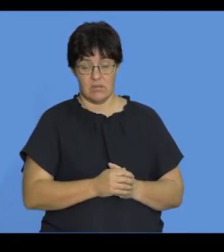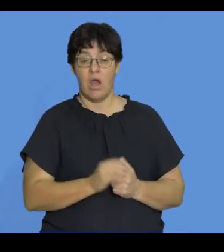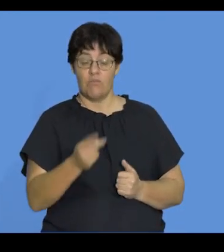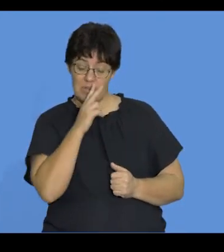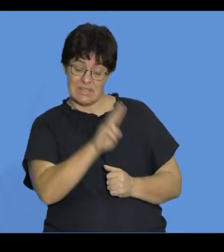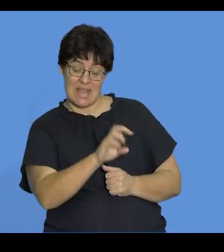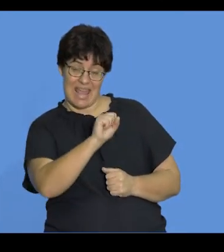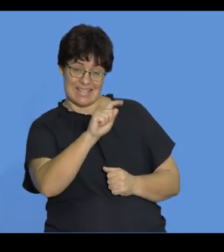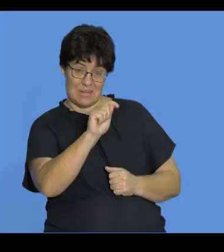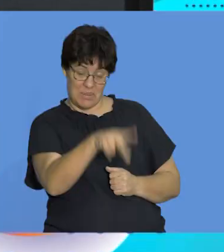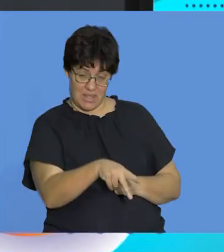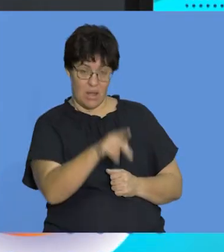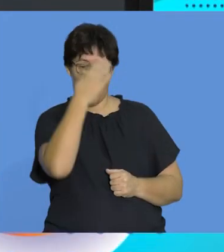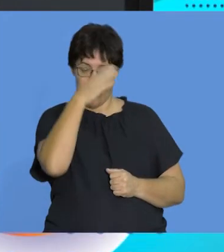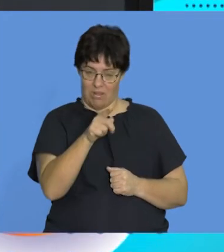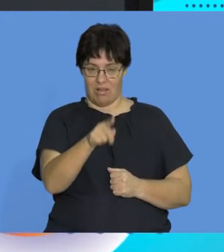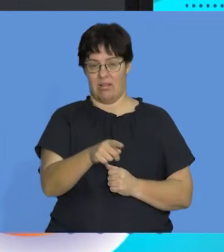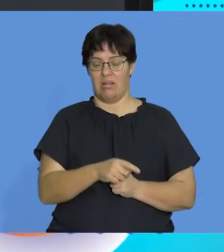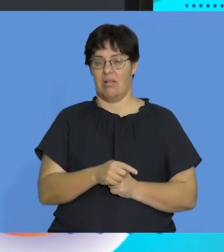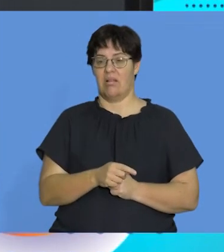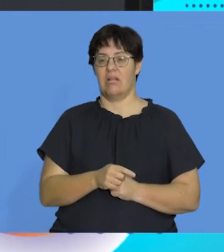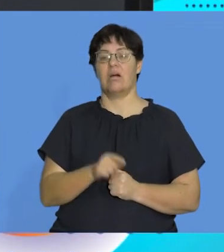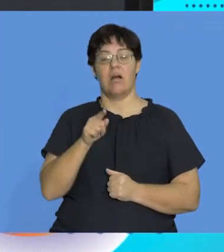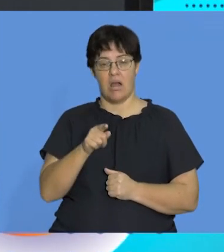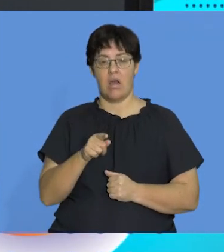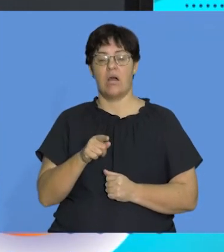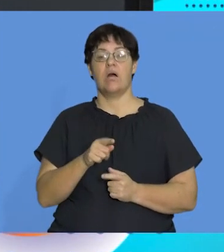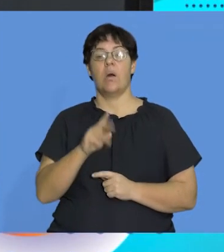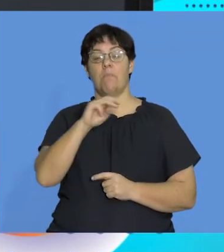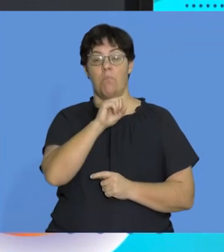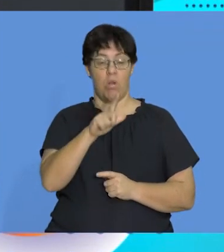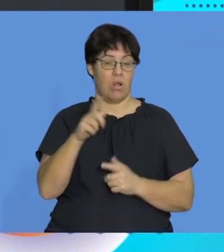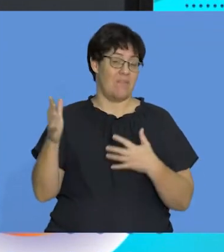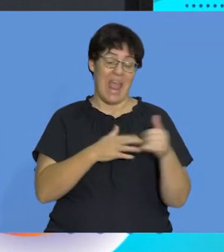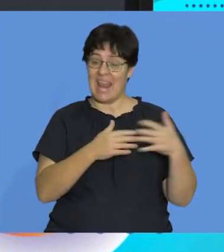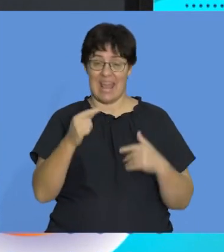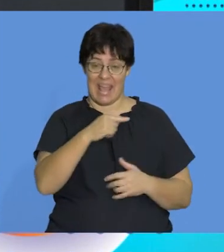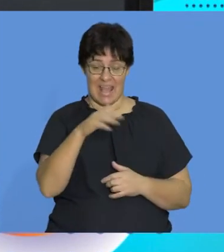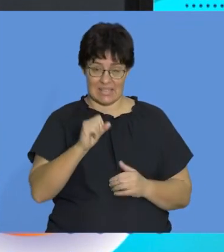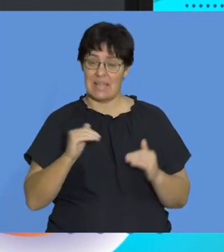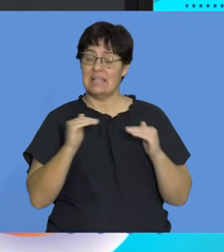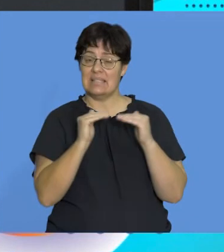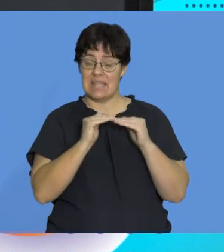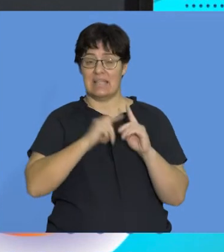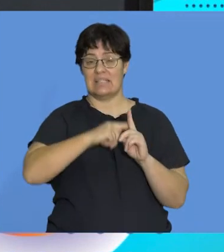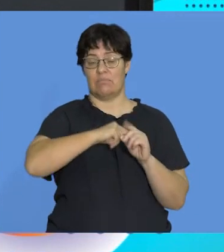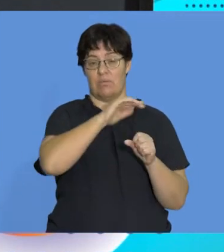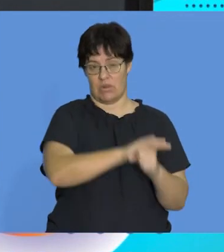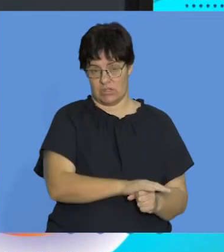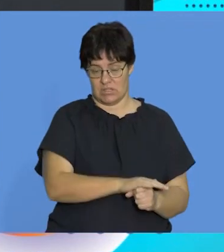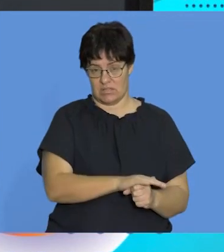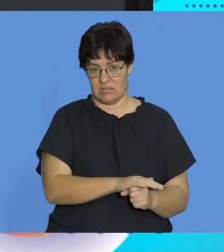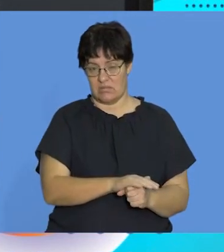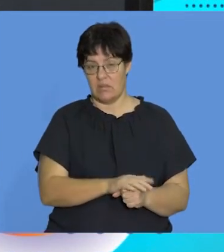The moment we see STP, we immediately think of the molar gas volume, that a mole of any gas at standard temperature and pressure